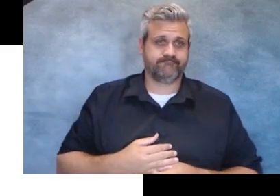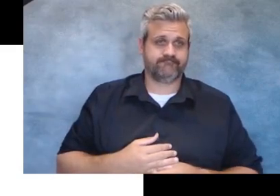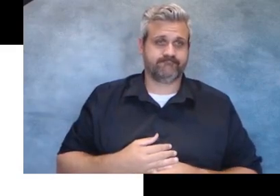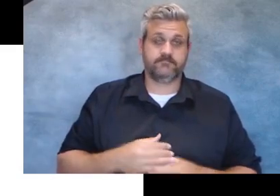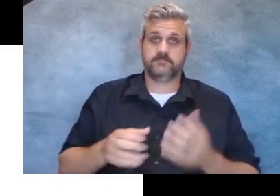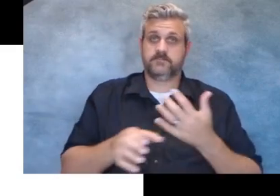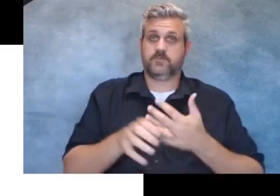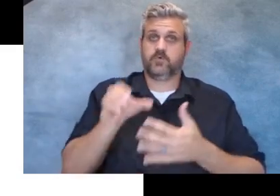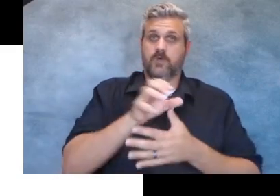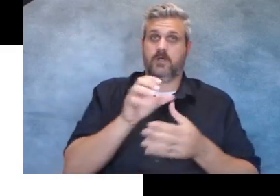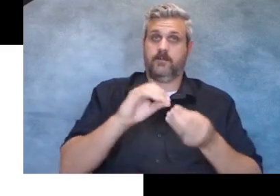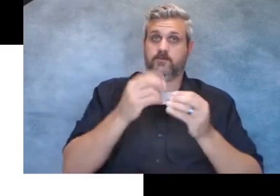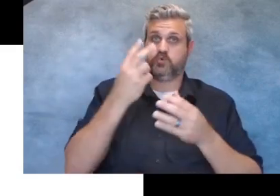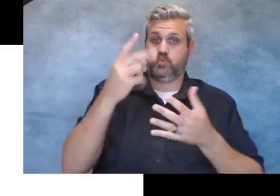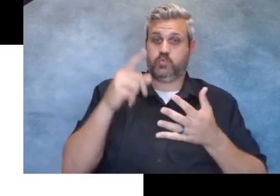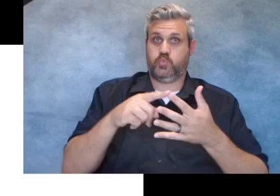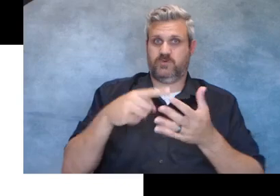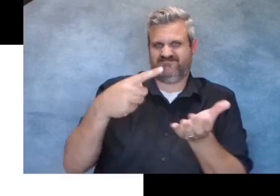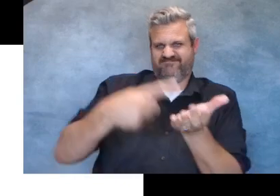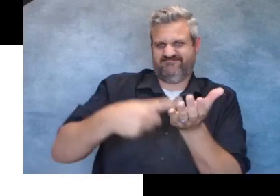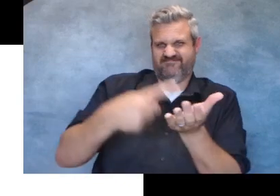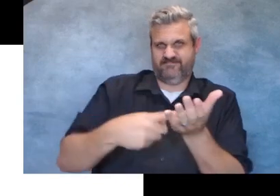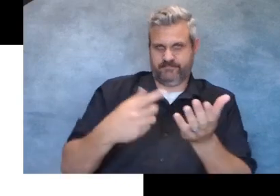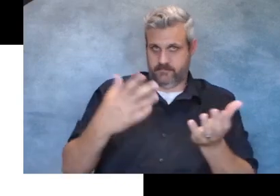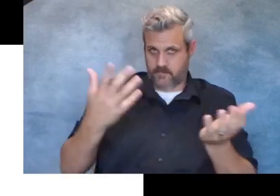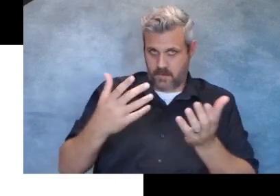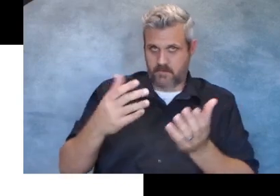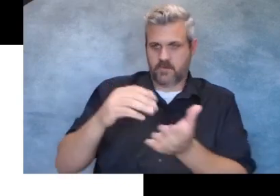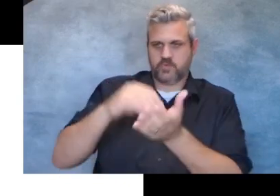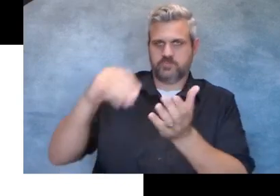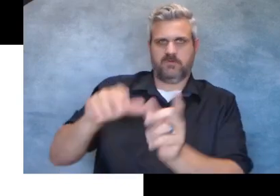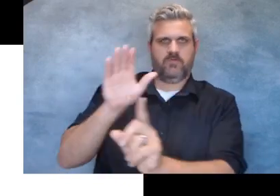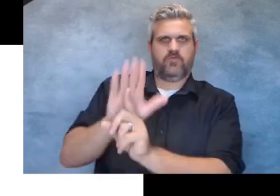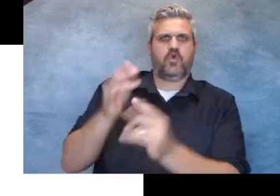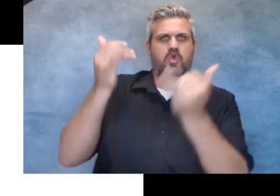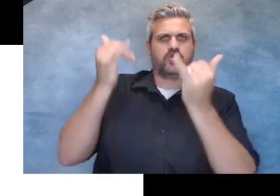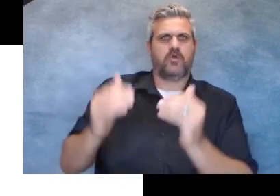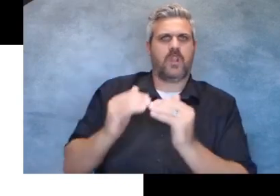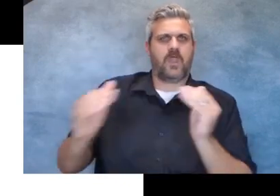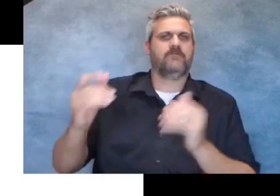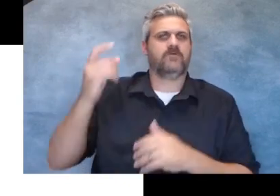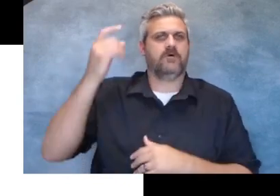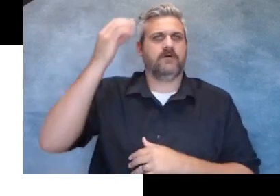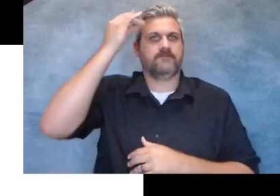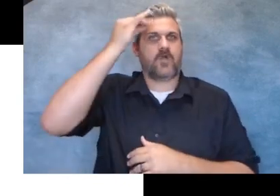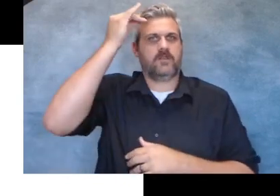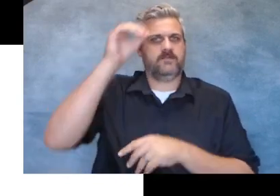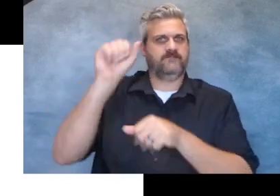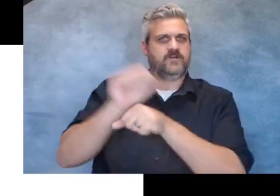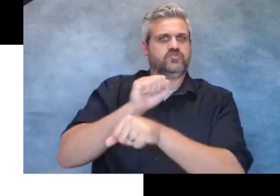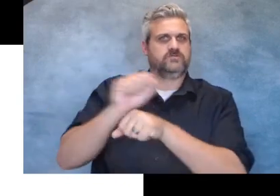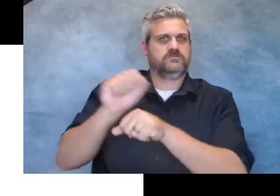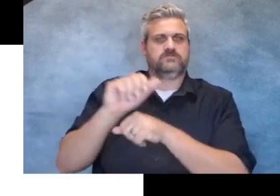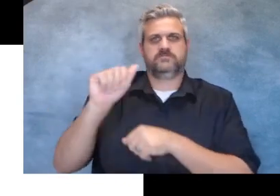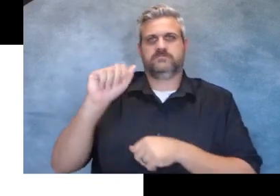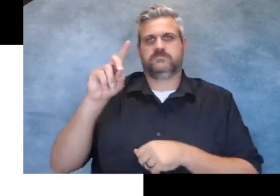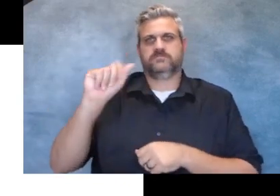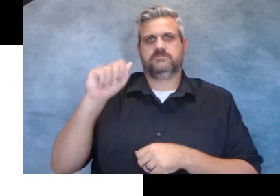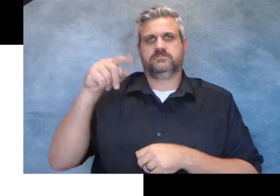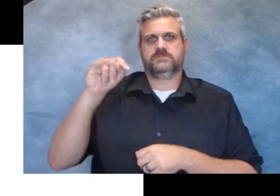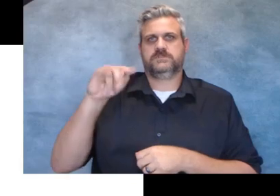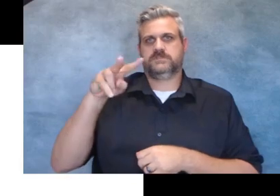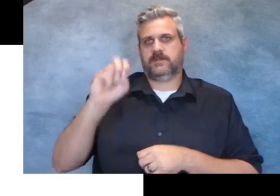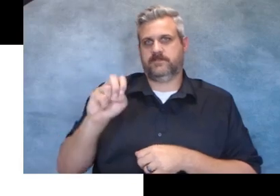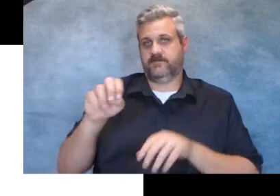When discussing Criterion 2, the team will talk about the student's current level of cognitive functioning and adaptive behavior. The